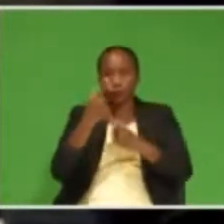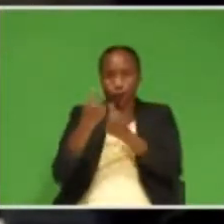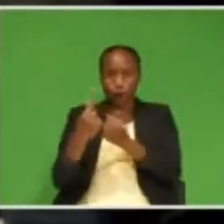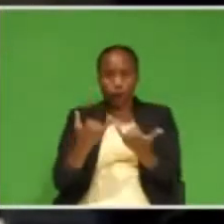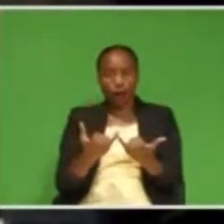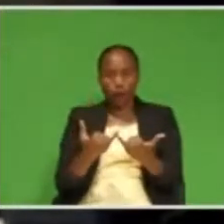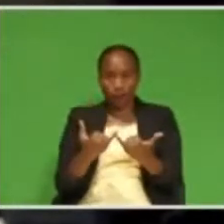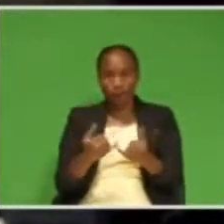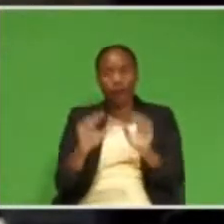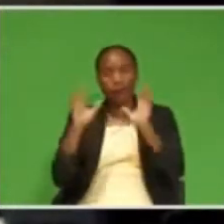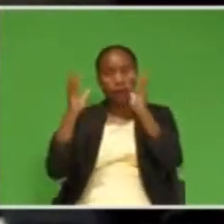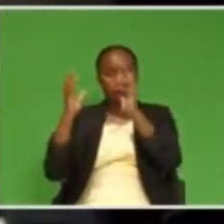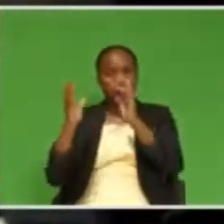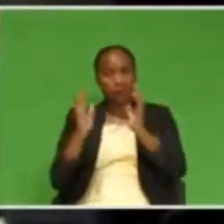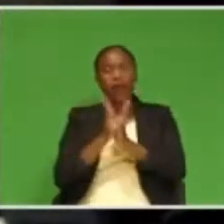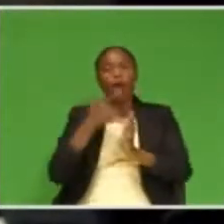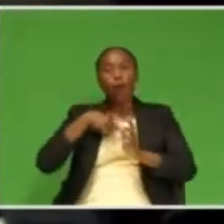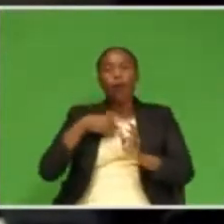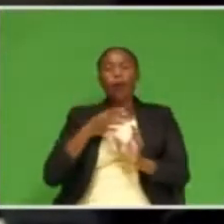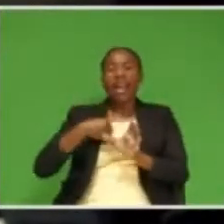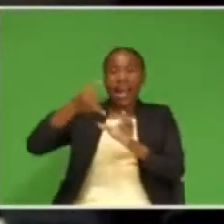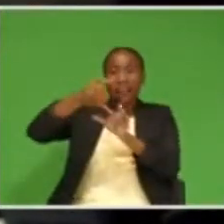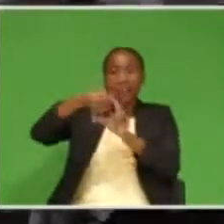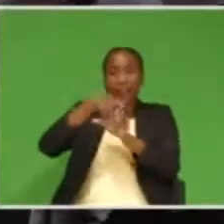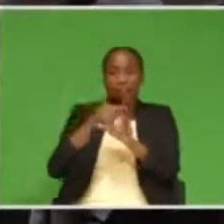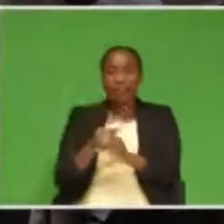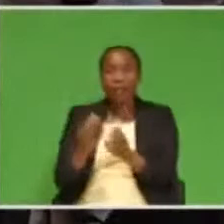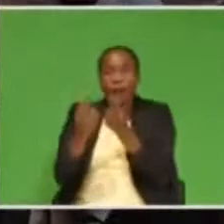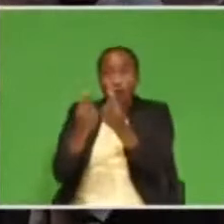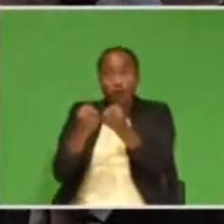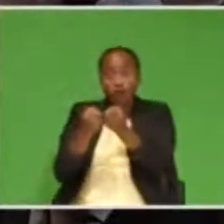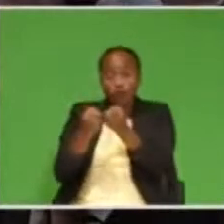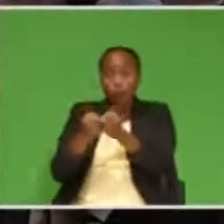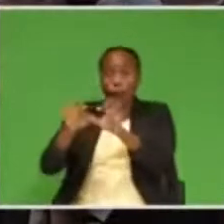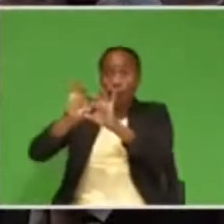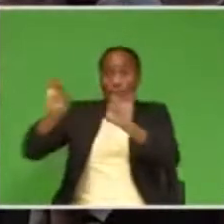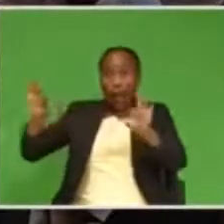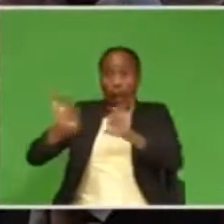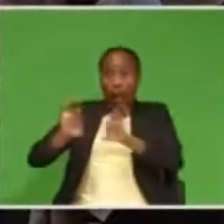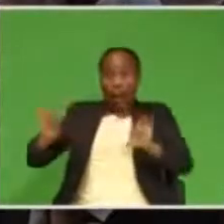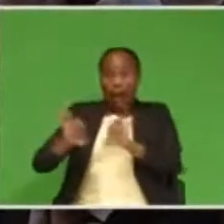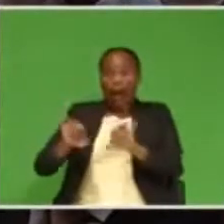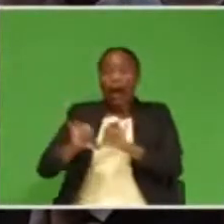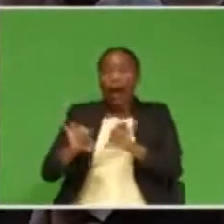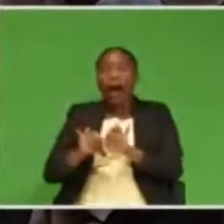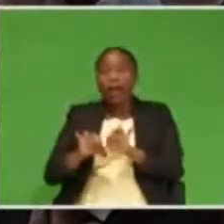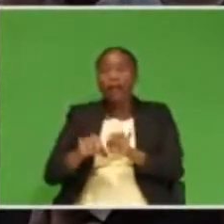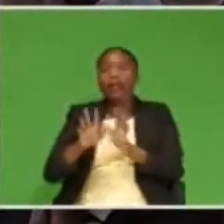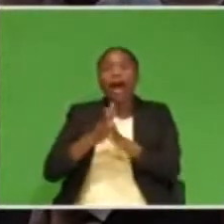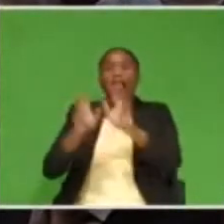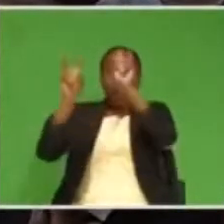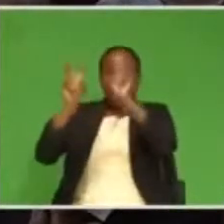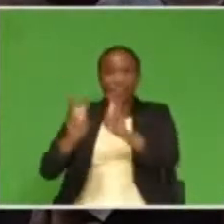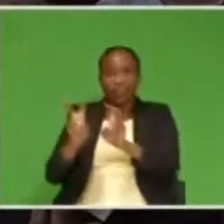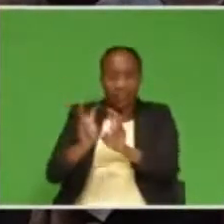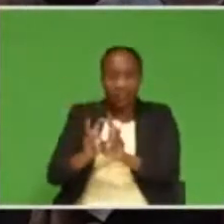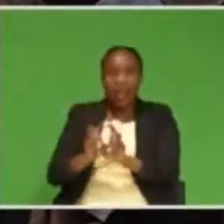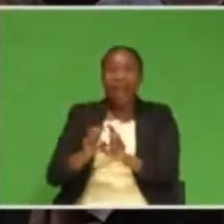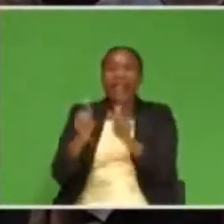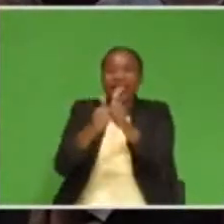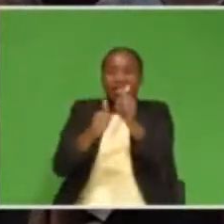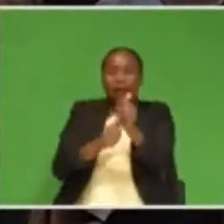We are investing in new transmission lines and substations, especially